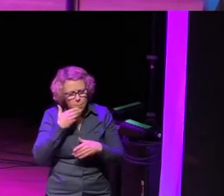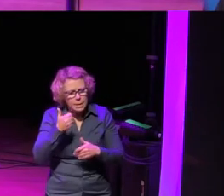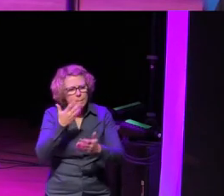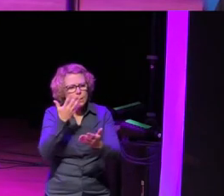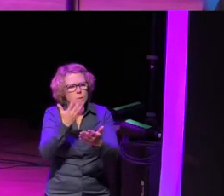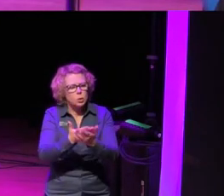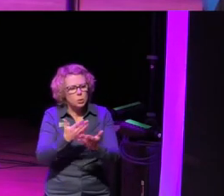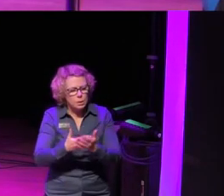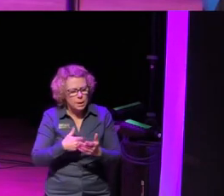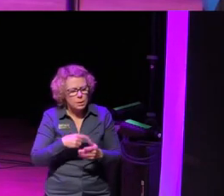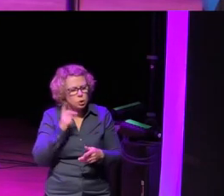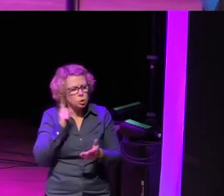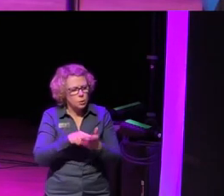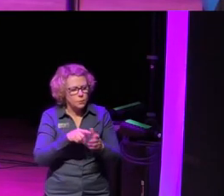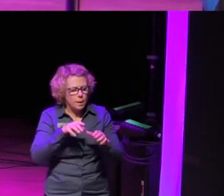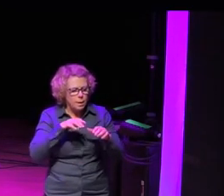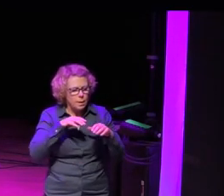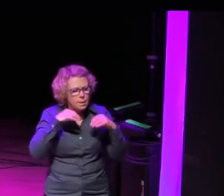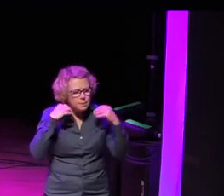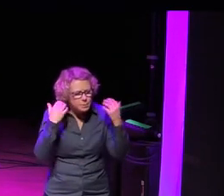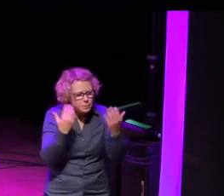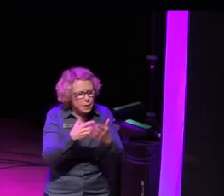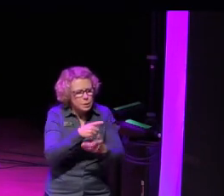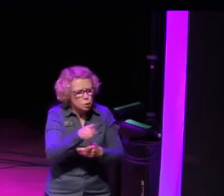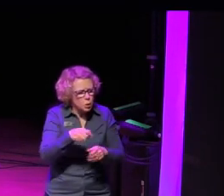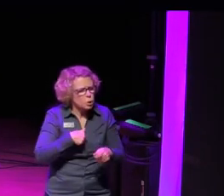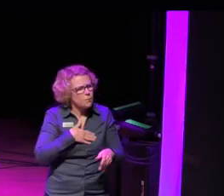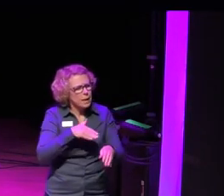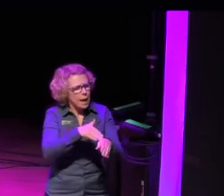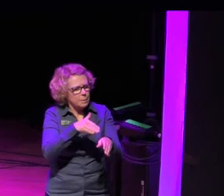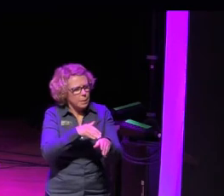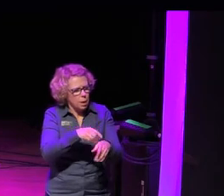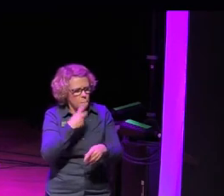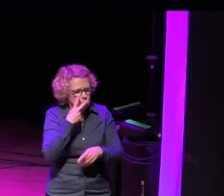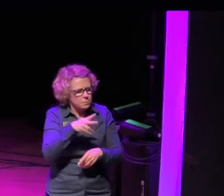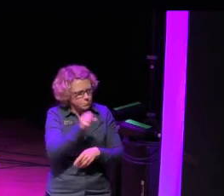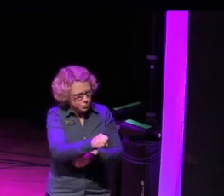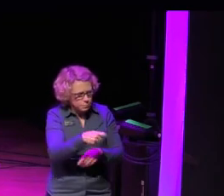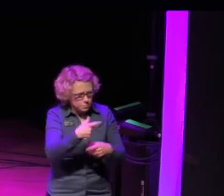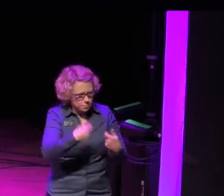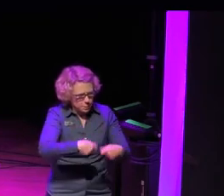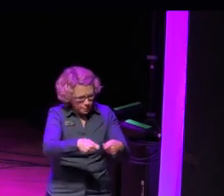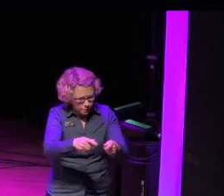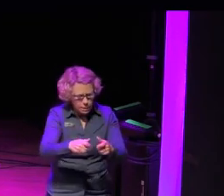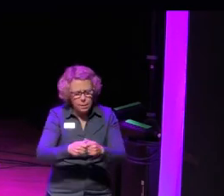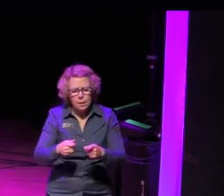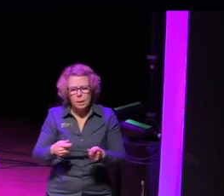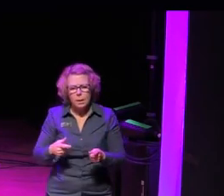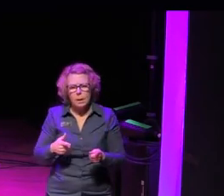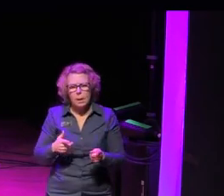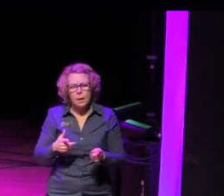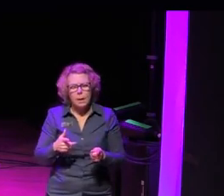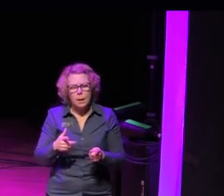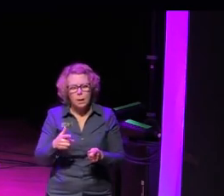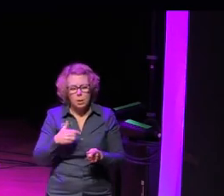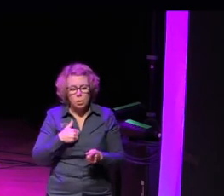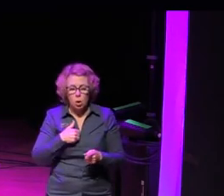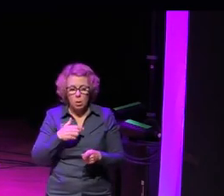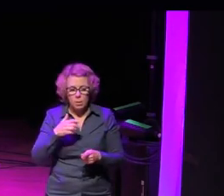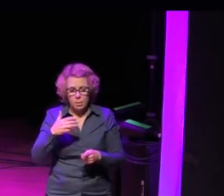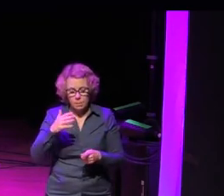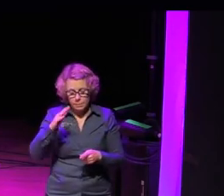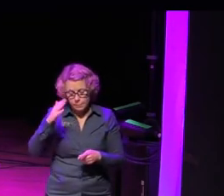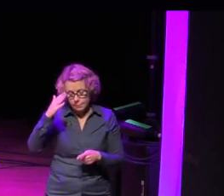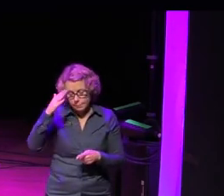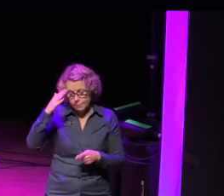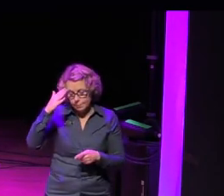the whistleblowers. Absolutely. The people working, and as you said, all the threats that you had received, and I definitely recognize that